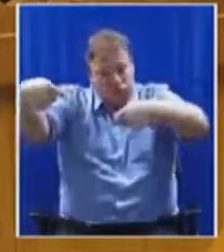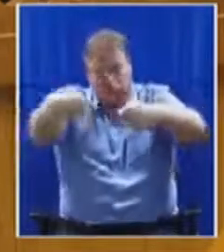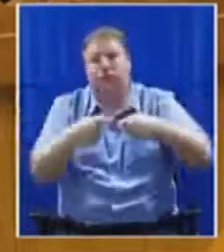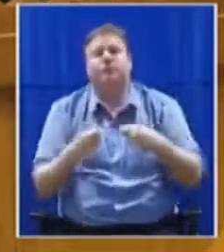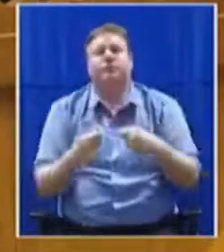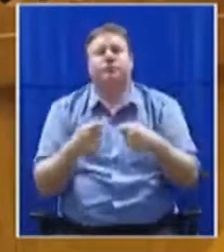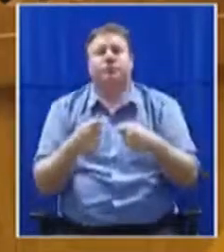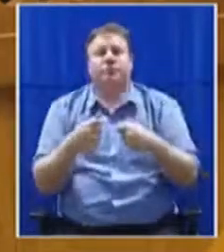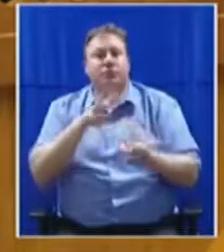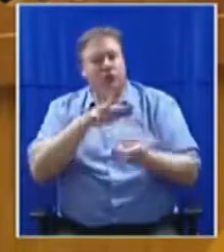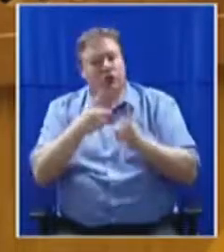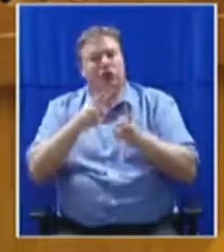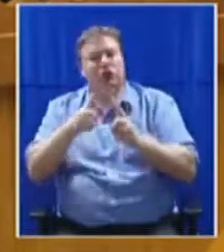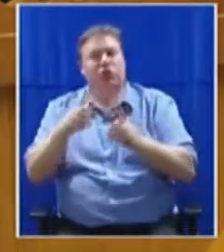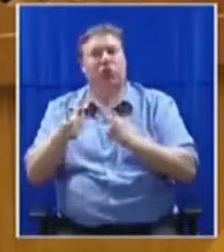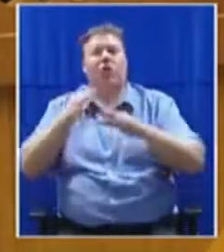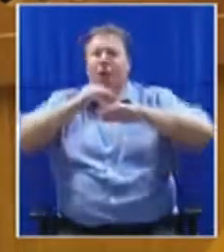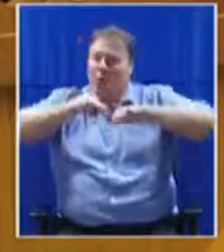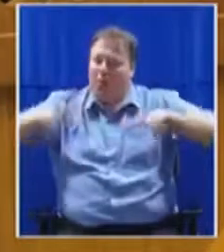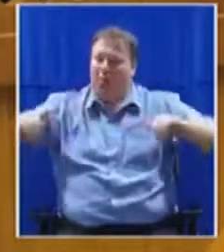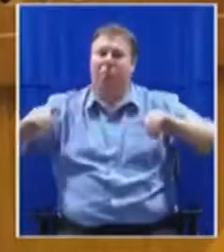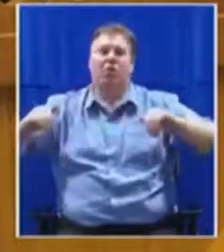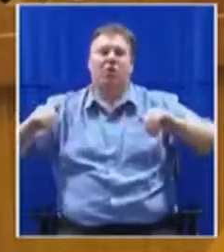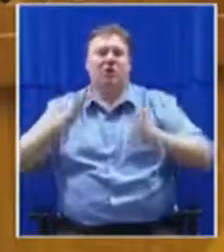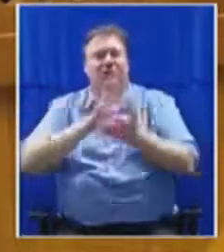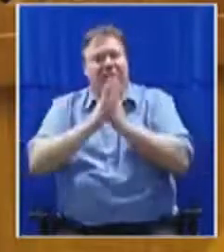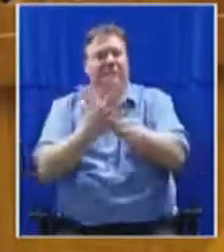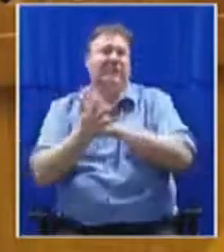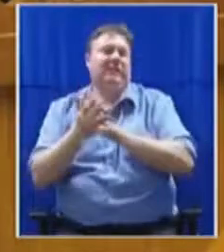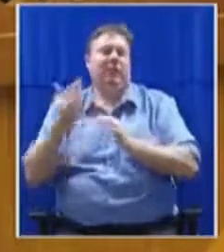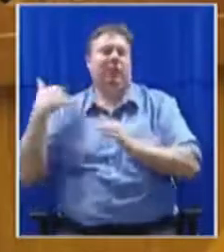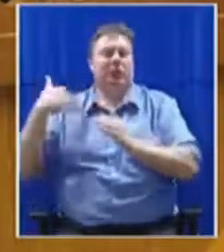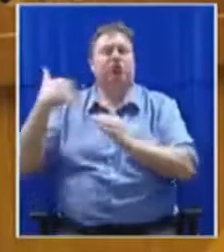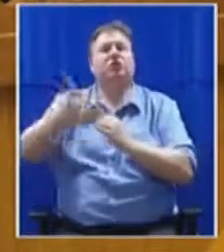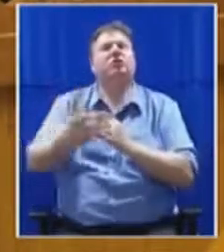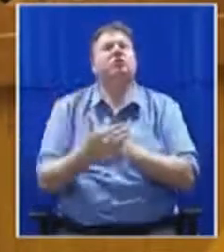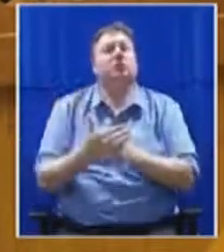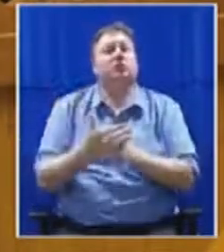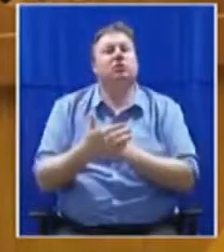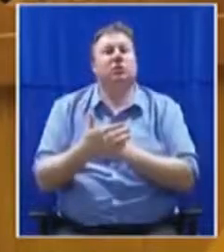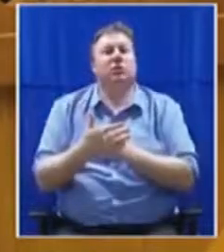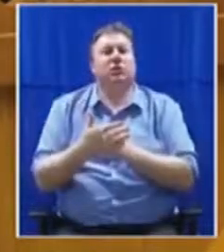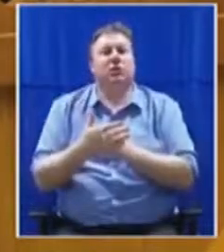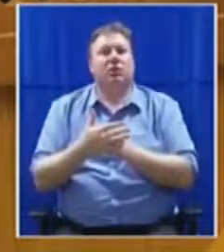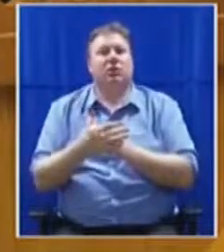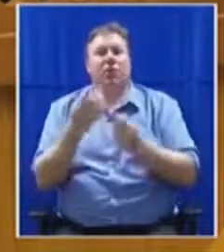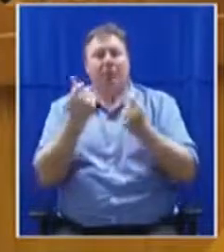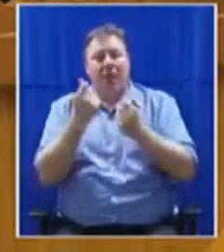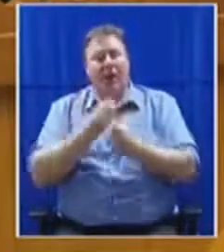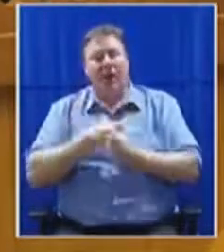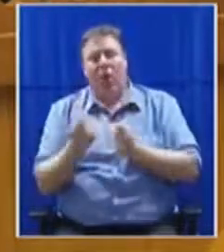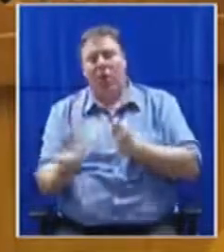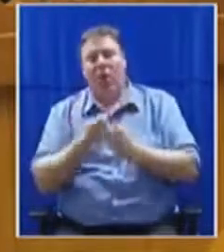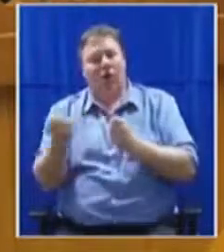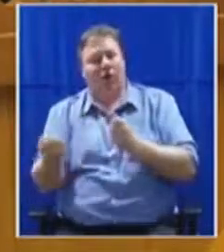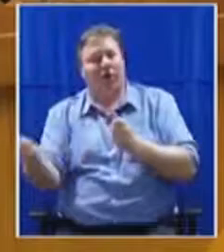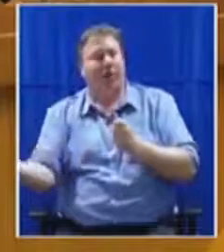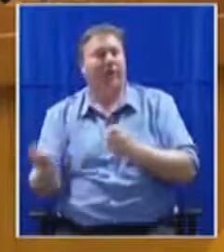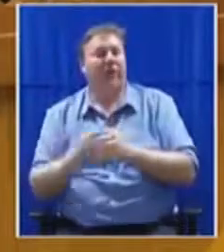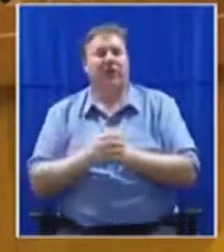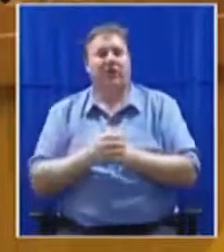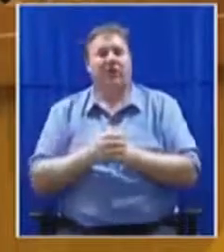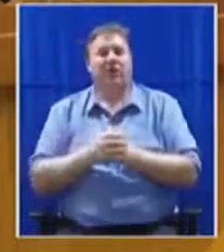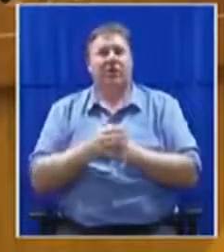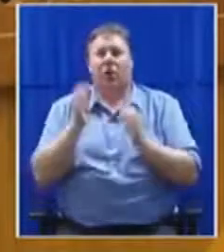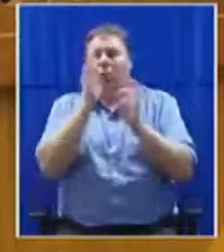and reverses the apartheid most damaging legacies, the destruction of wealth transfer. And no one knows